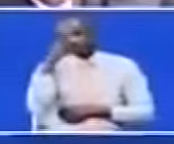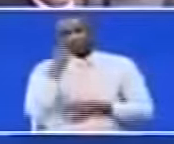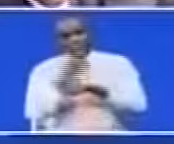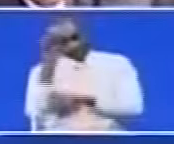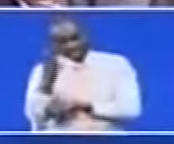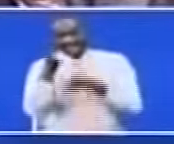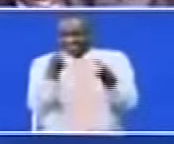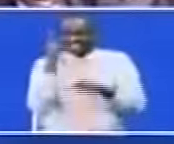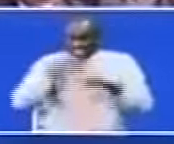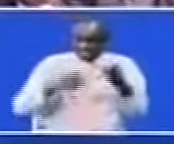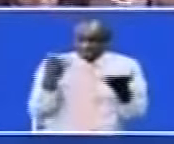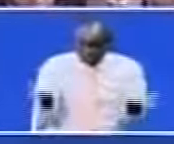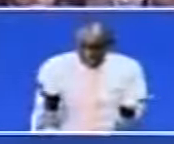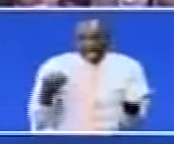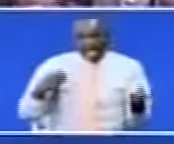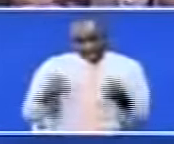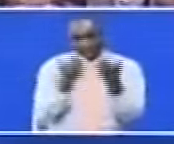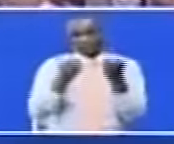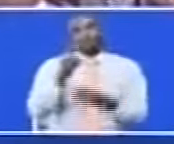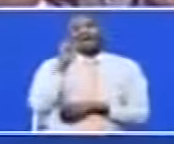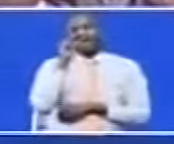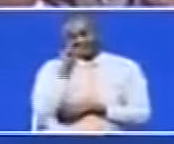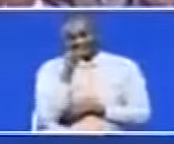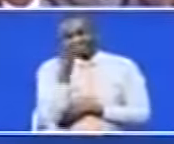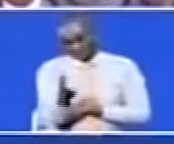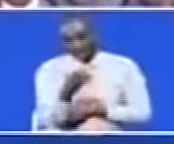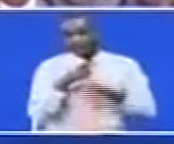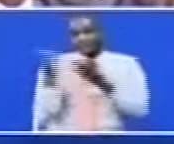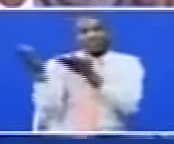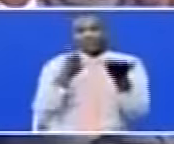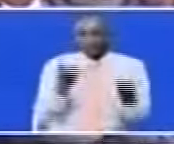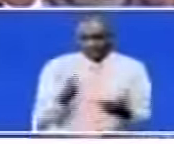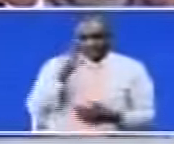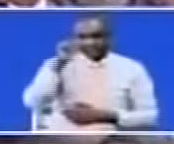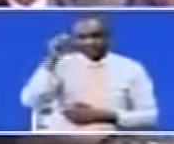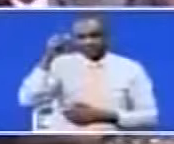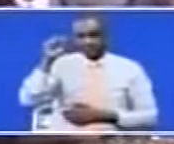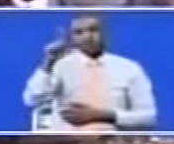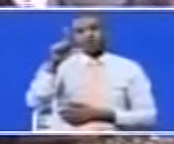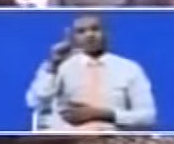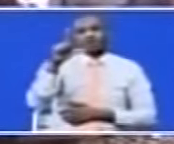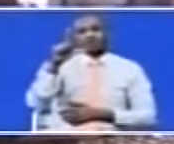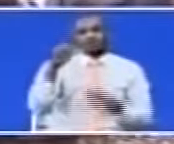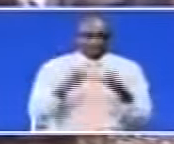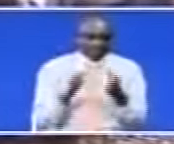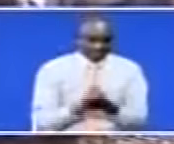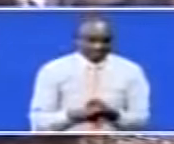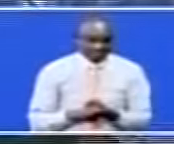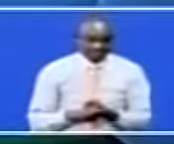2014, and this year it is again a trip to the UK by the invitation of the Bristol Rugby.